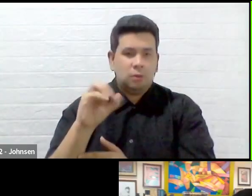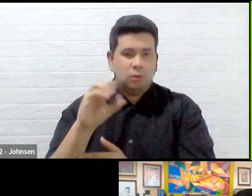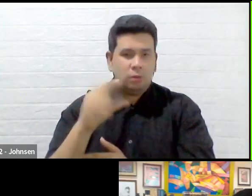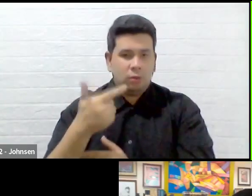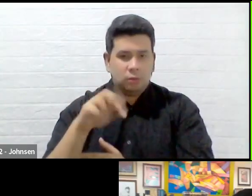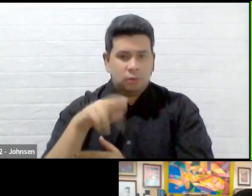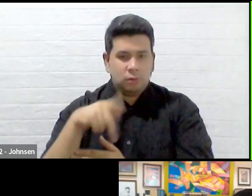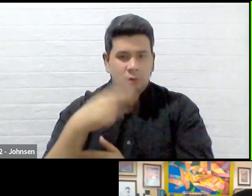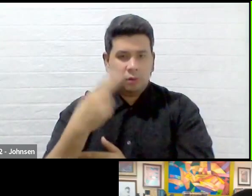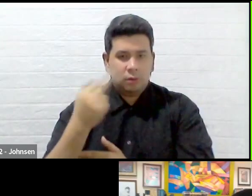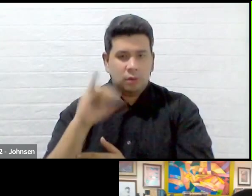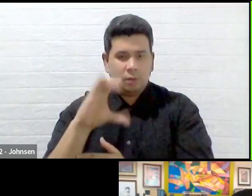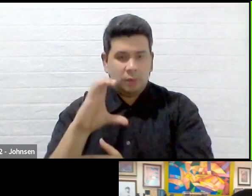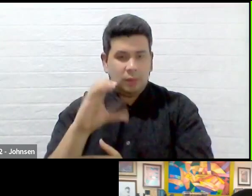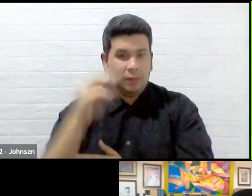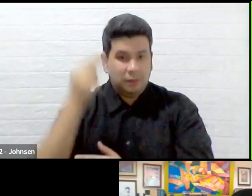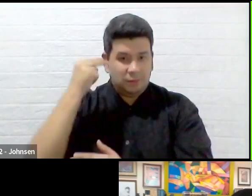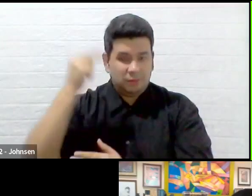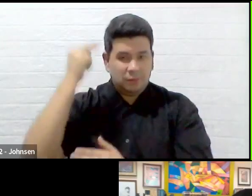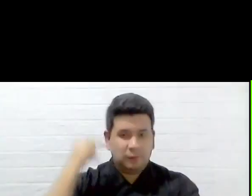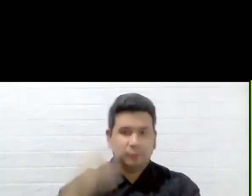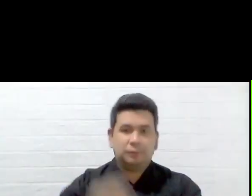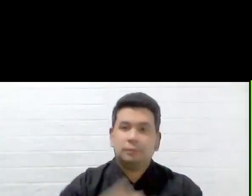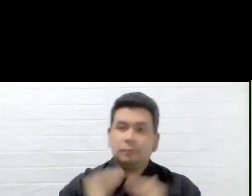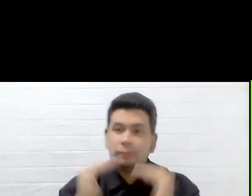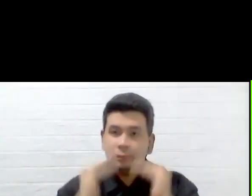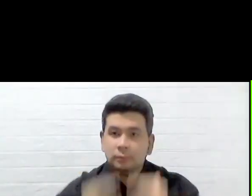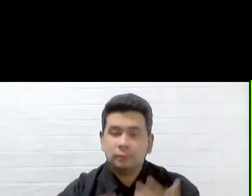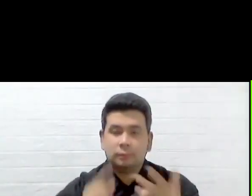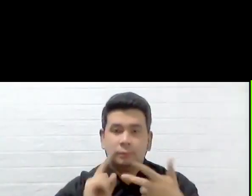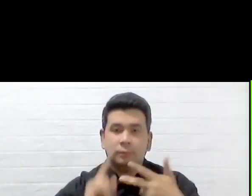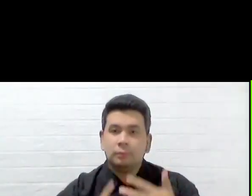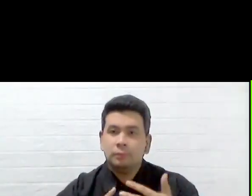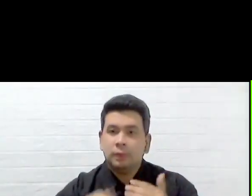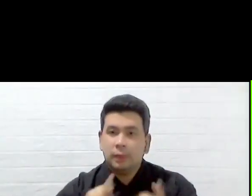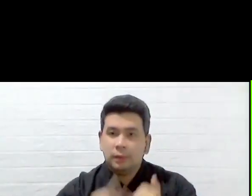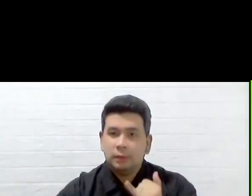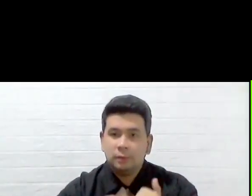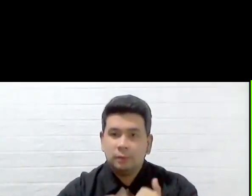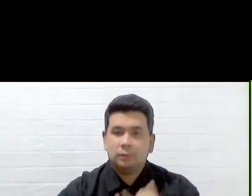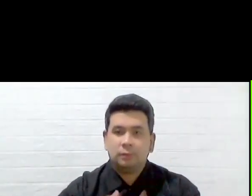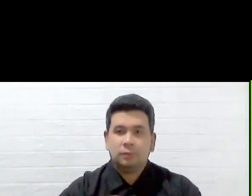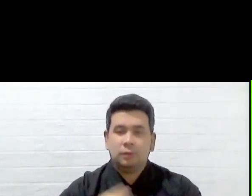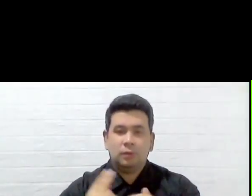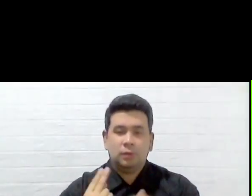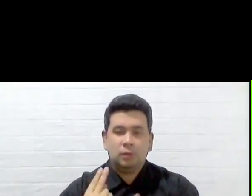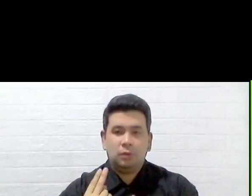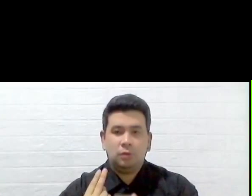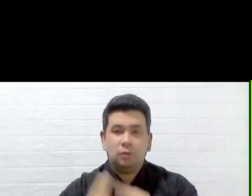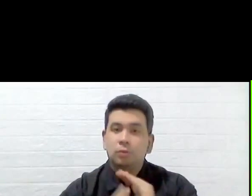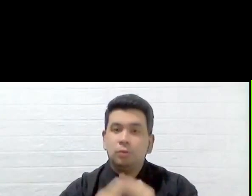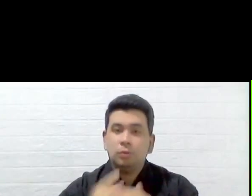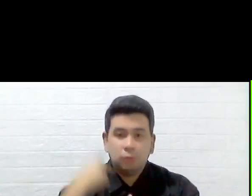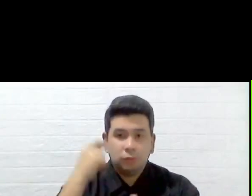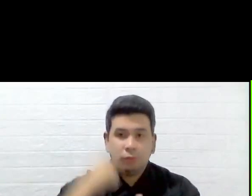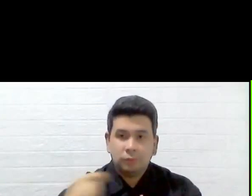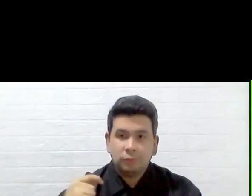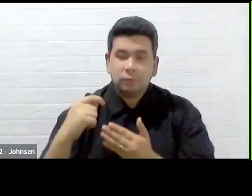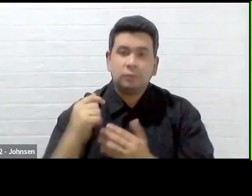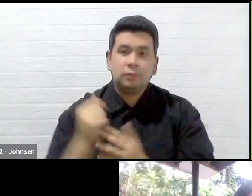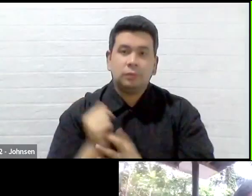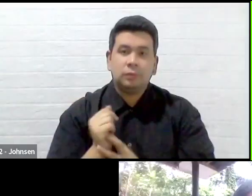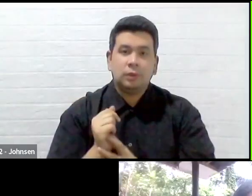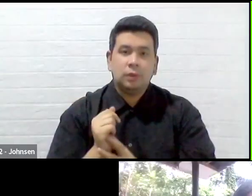Finally, we have USEC Juan Antonio Perez. Dr. Perez, Yusek Perez is a medical doctor and a